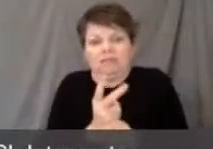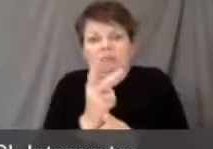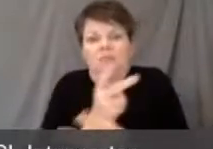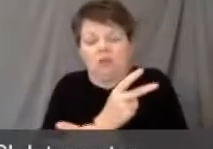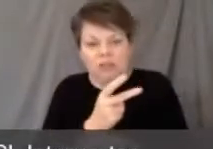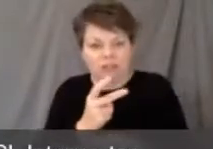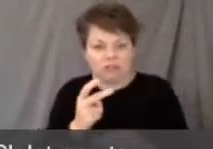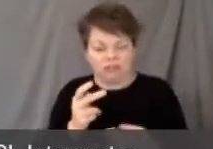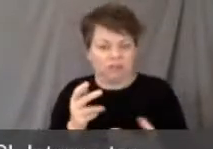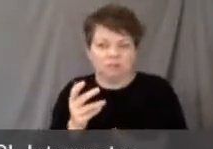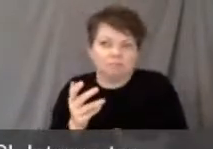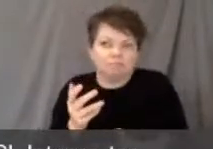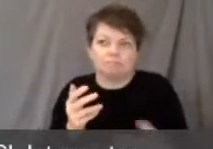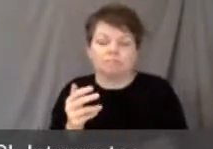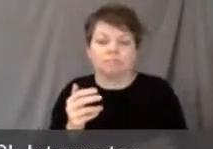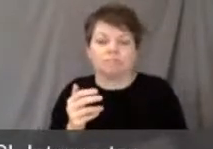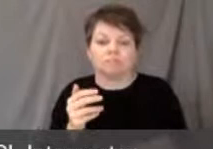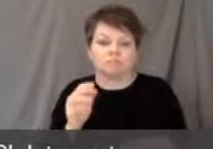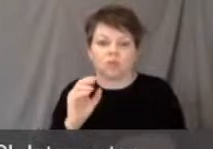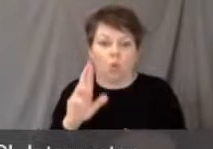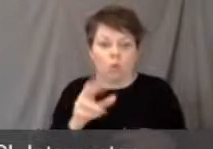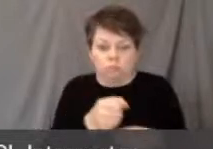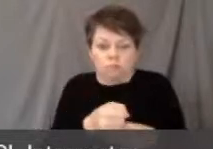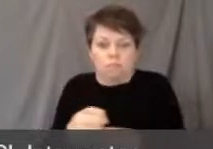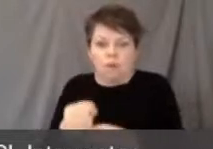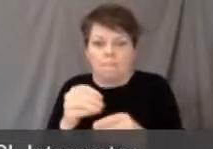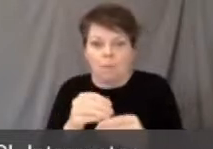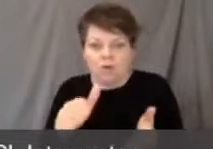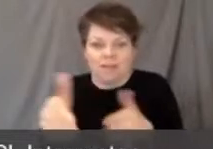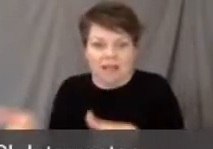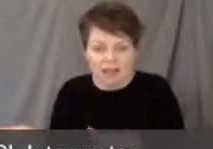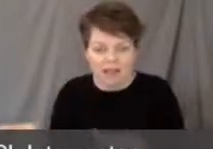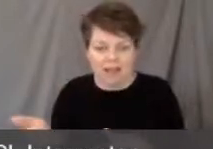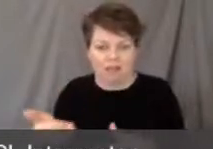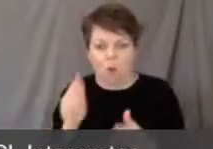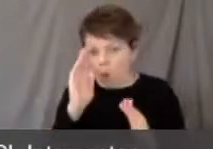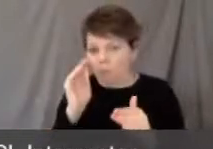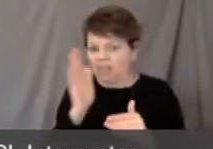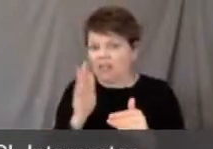deadly, or hopefully